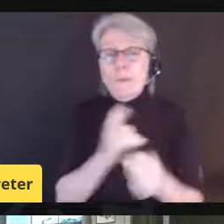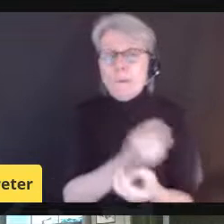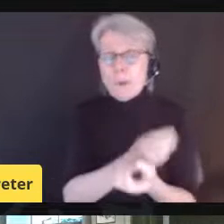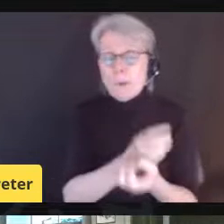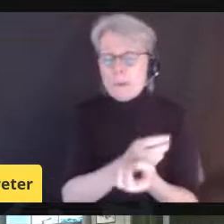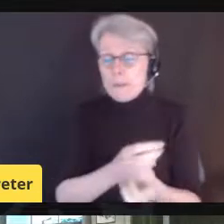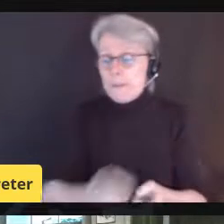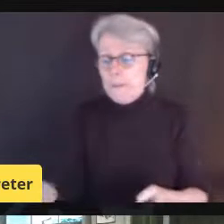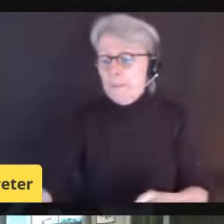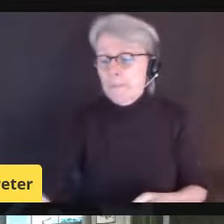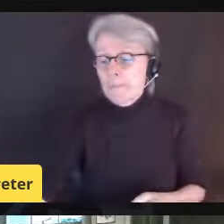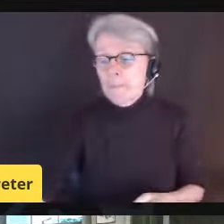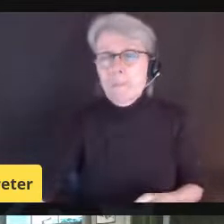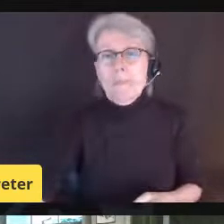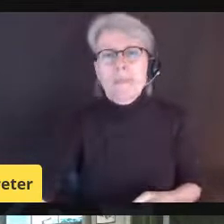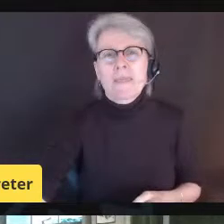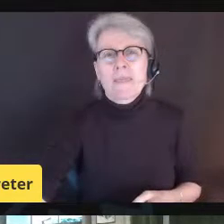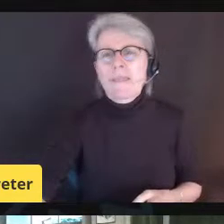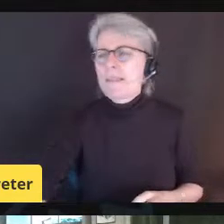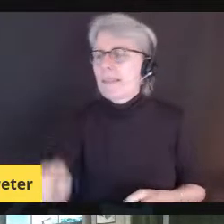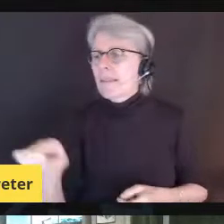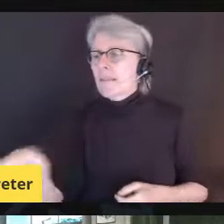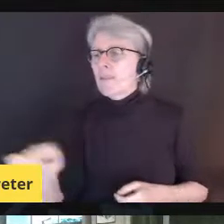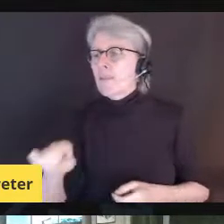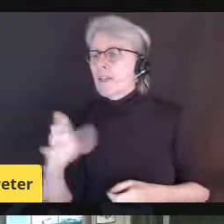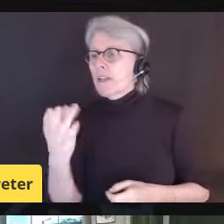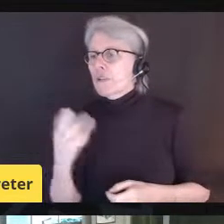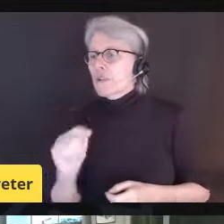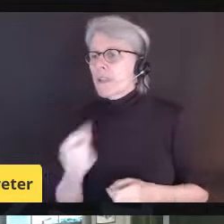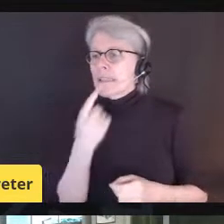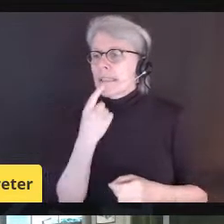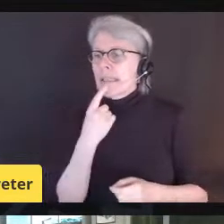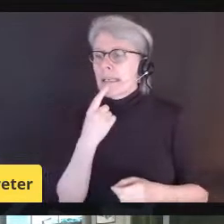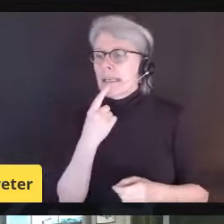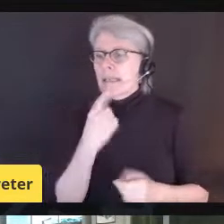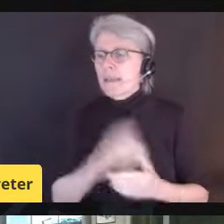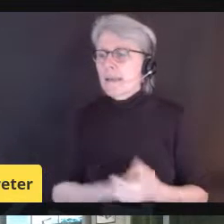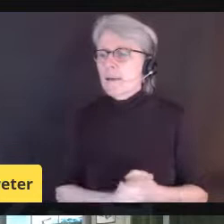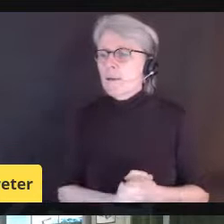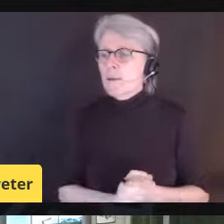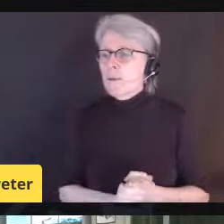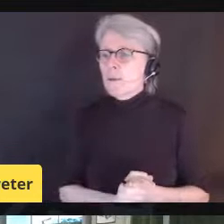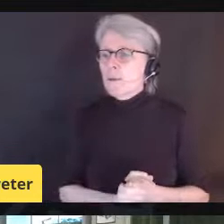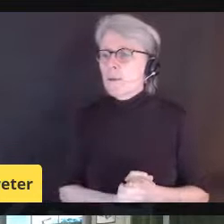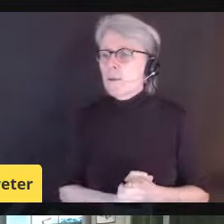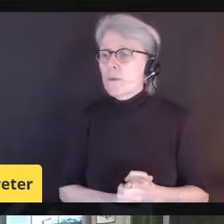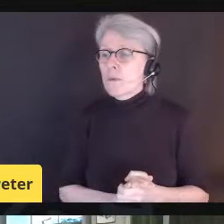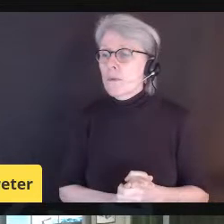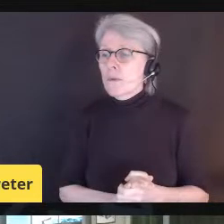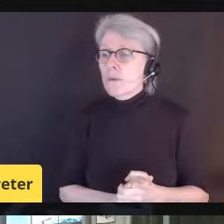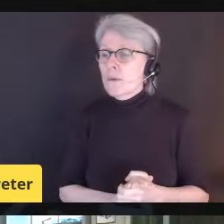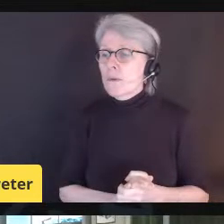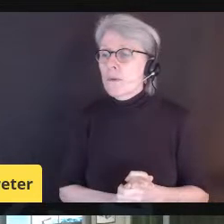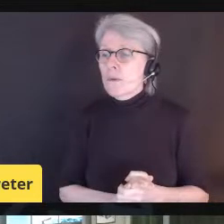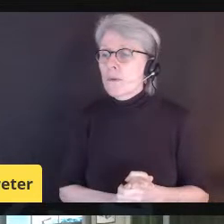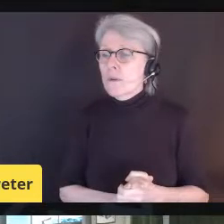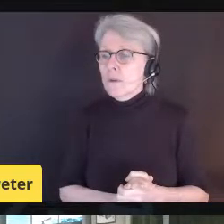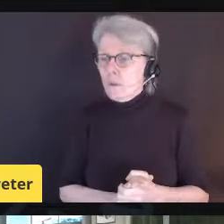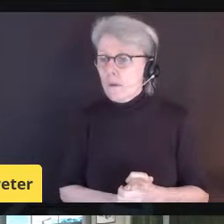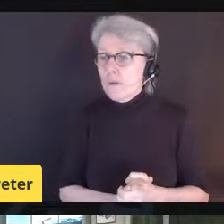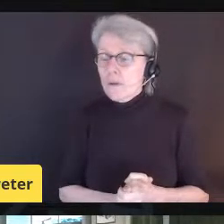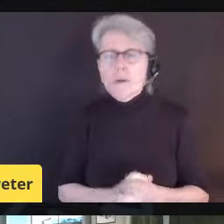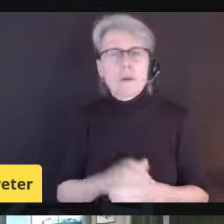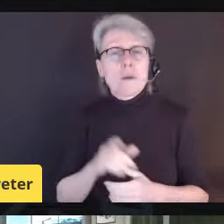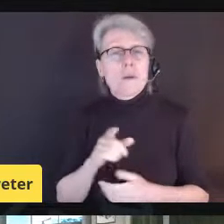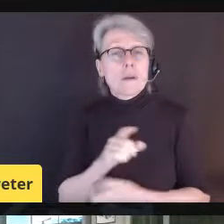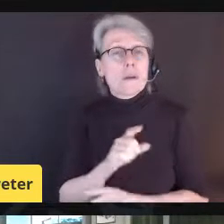Somebody in the chat asked, what's something that Margaret asked, have you ever not wanted